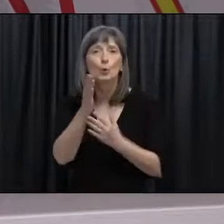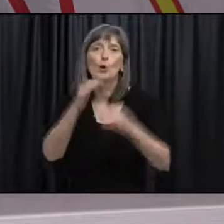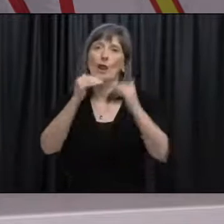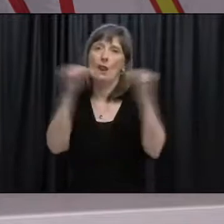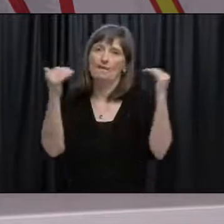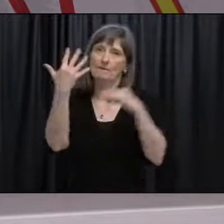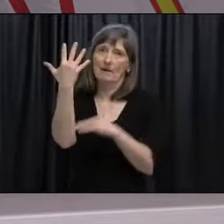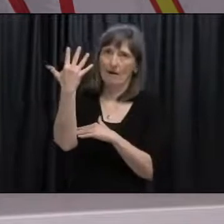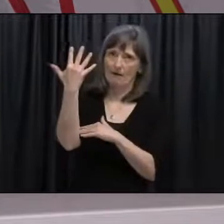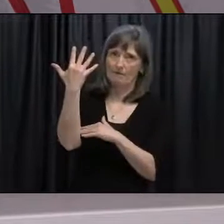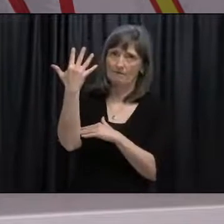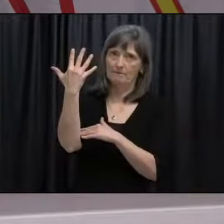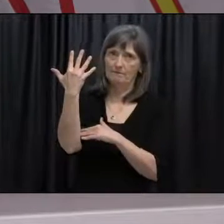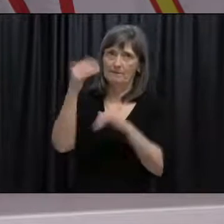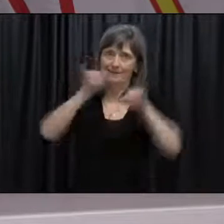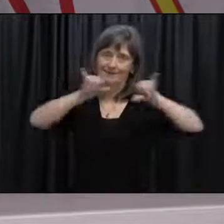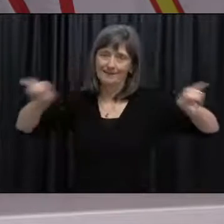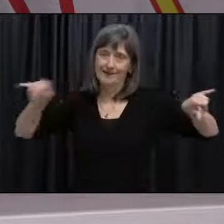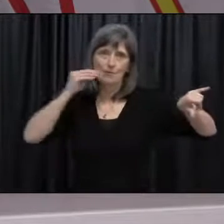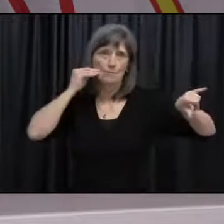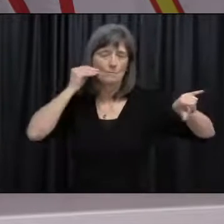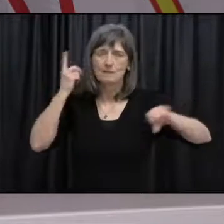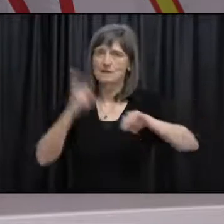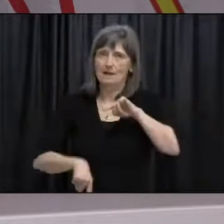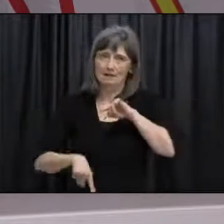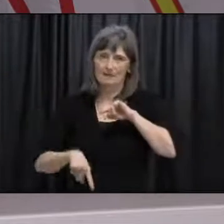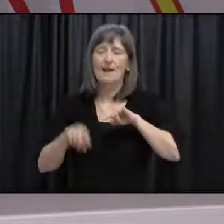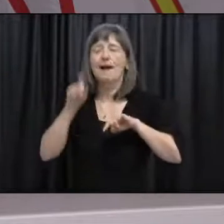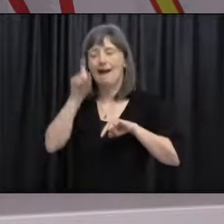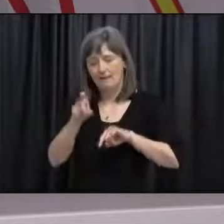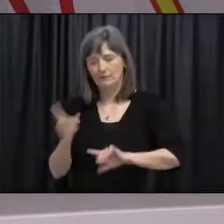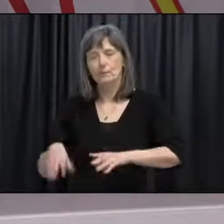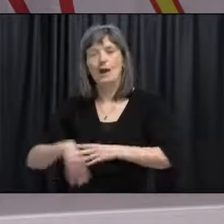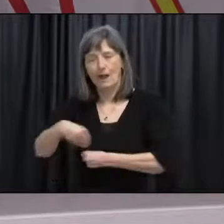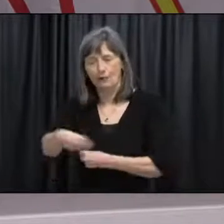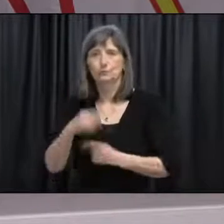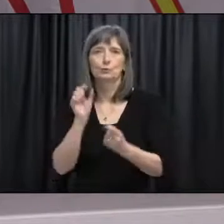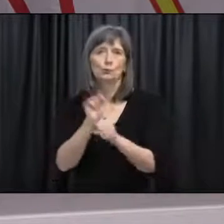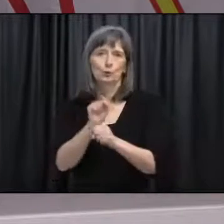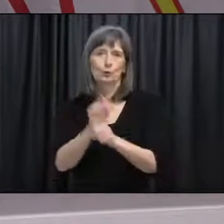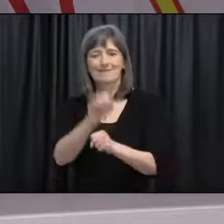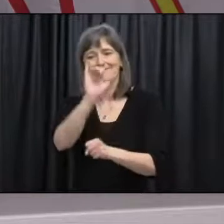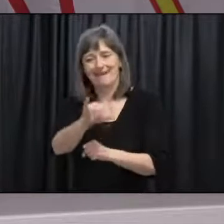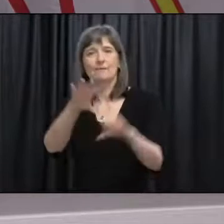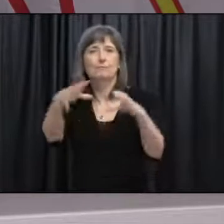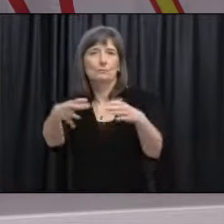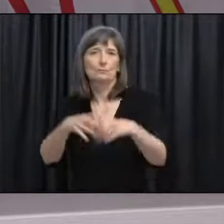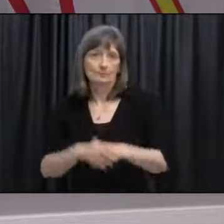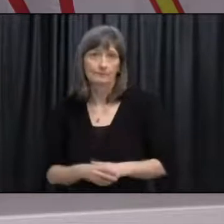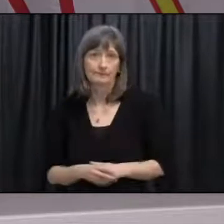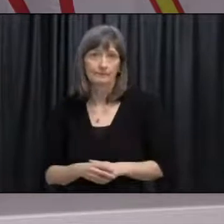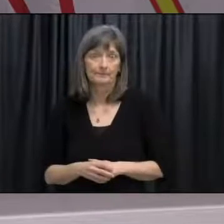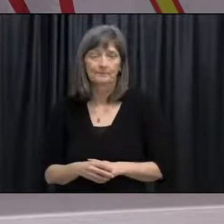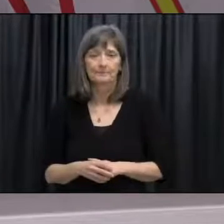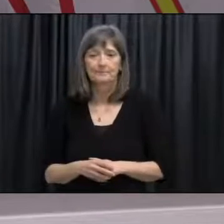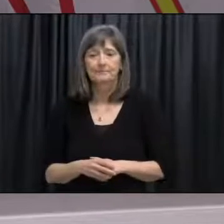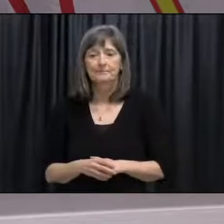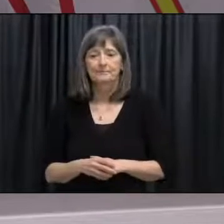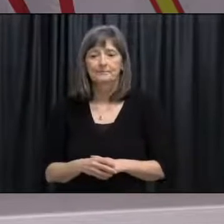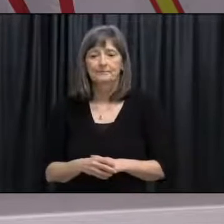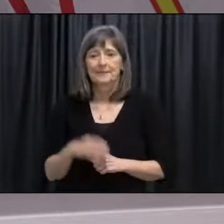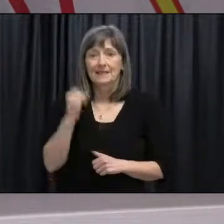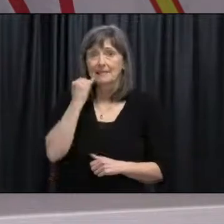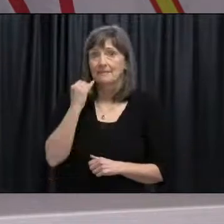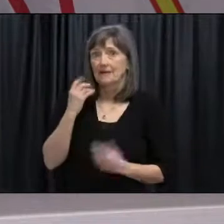during lockdown and couldn't work from home and had to go to work. So that's the group that we're targeting. Obviously, just in case if